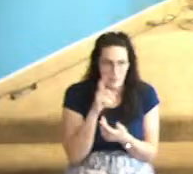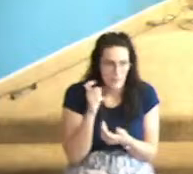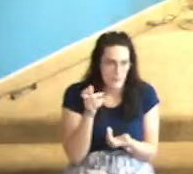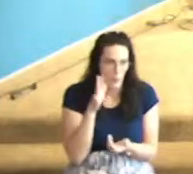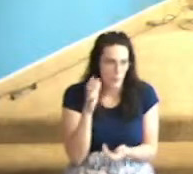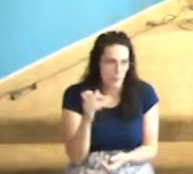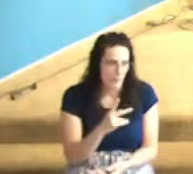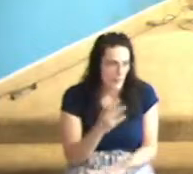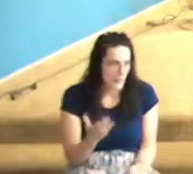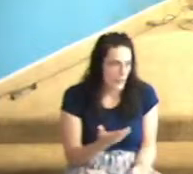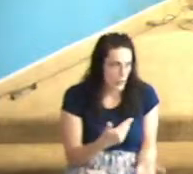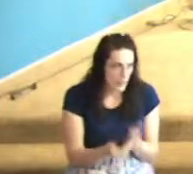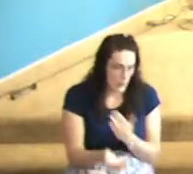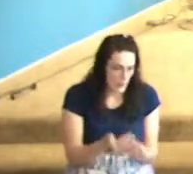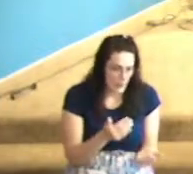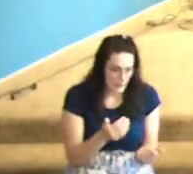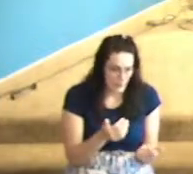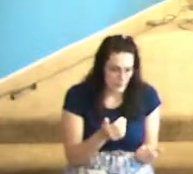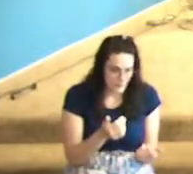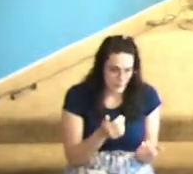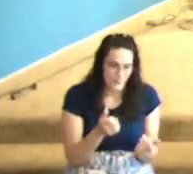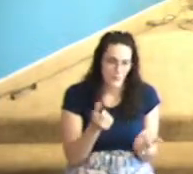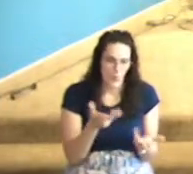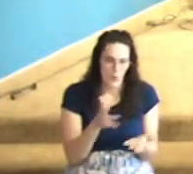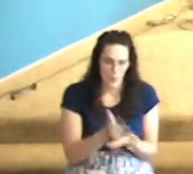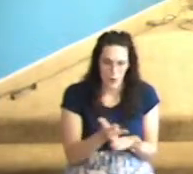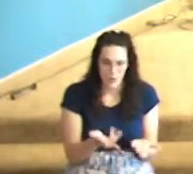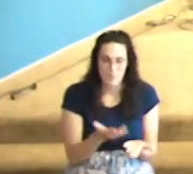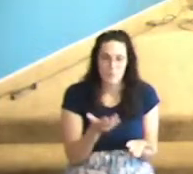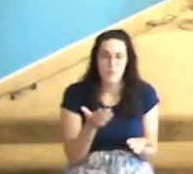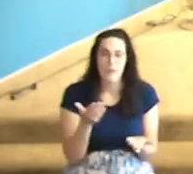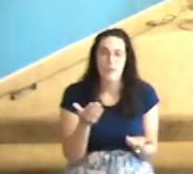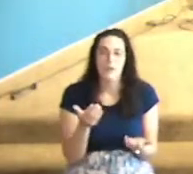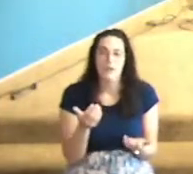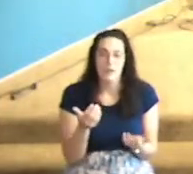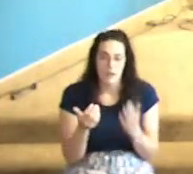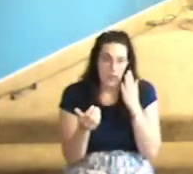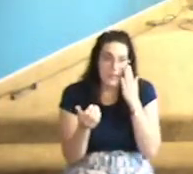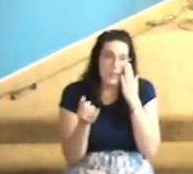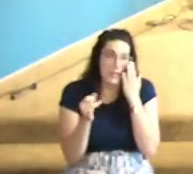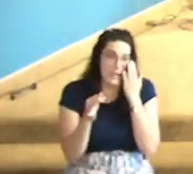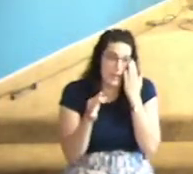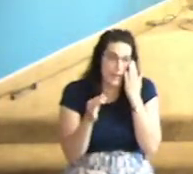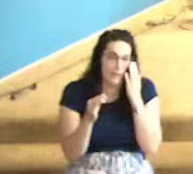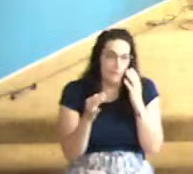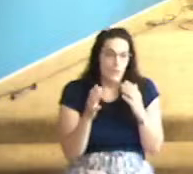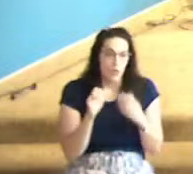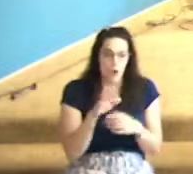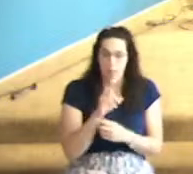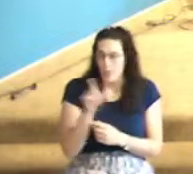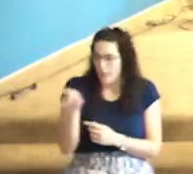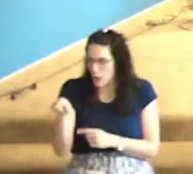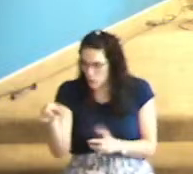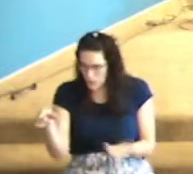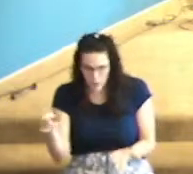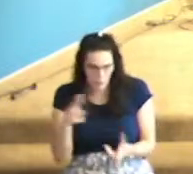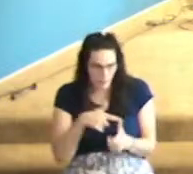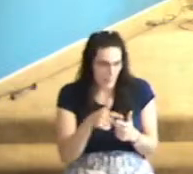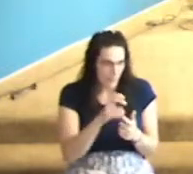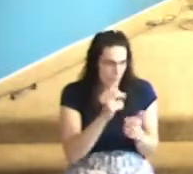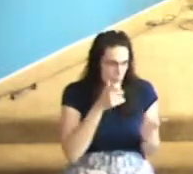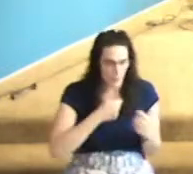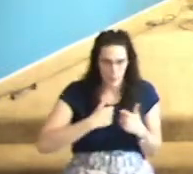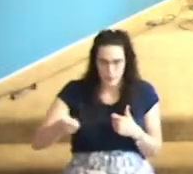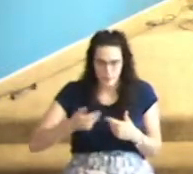going to be back here where your car is. After we get back here, we'll run the vans back to get your cars if your cars are there and you are here. Does that make sense?